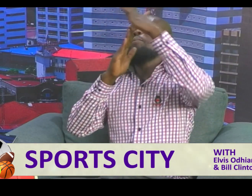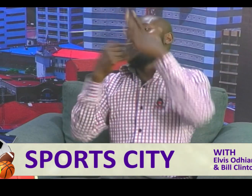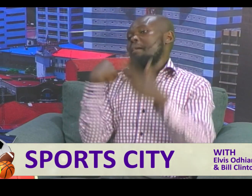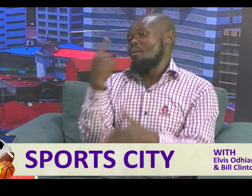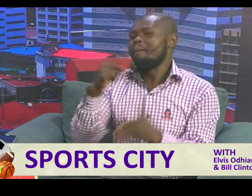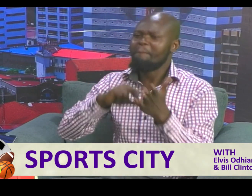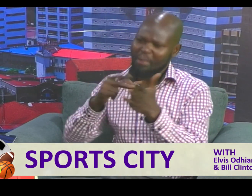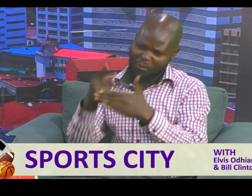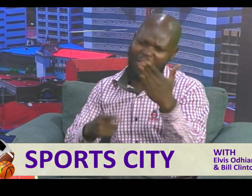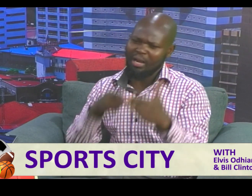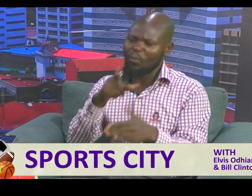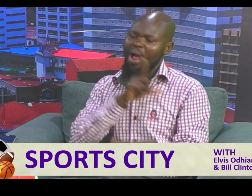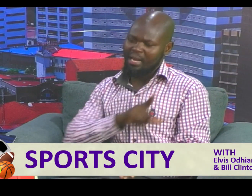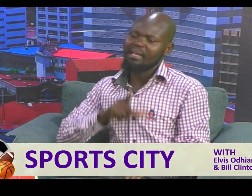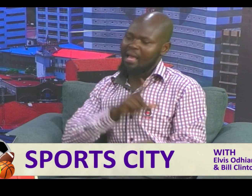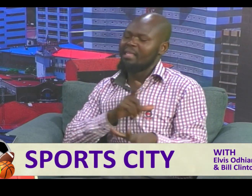2022-2023,